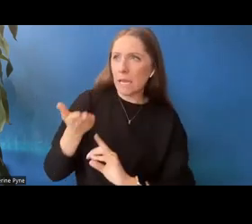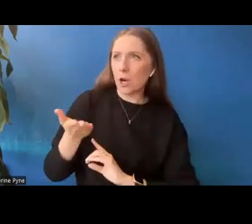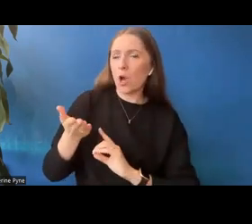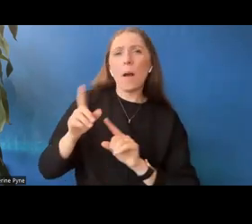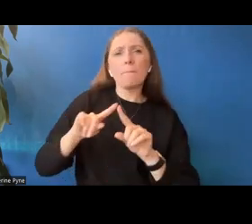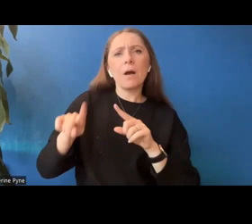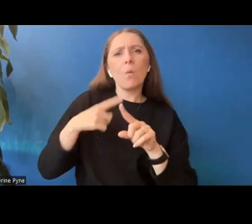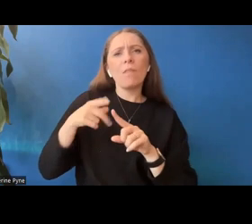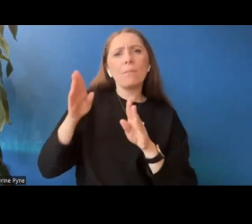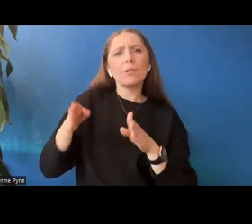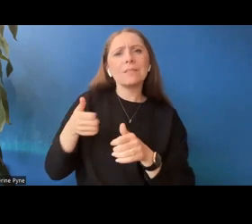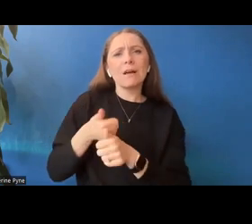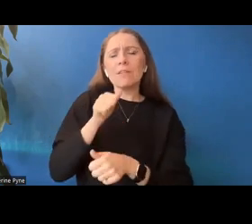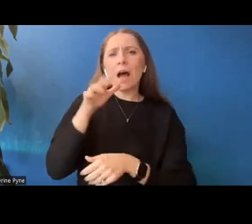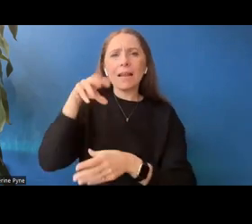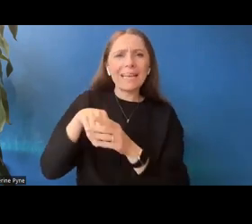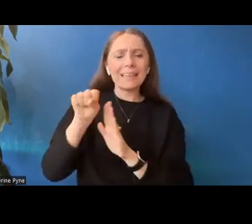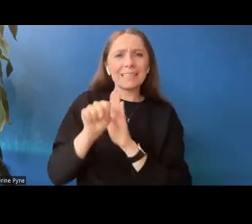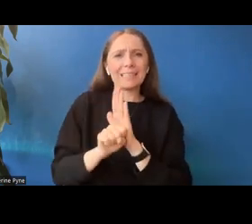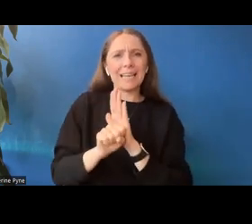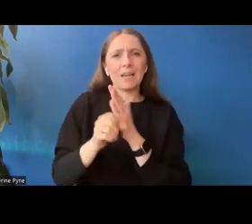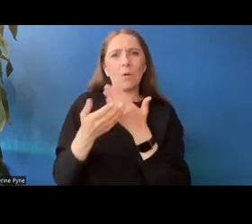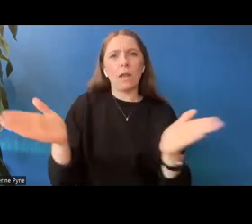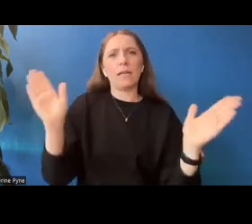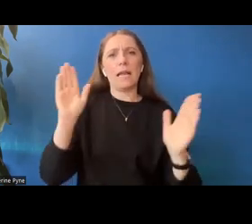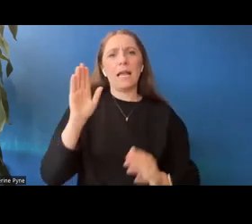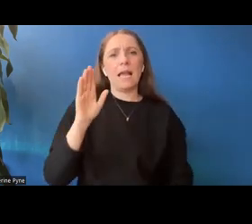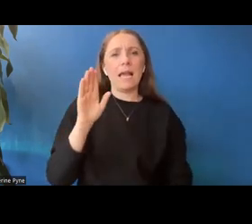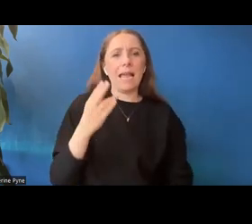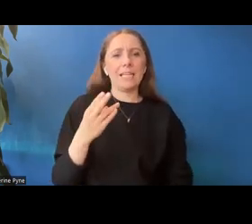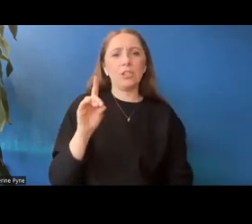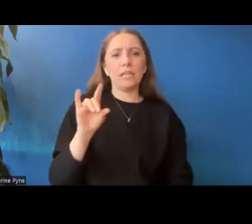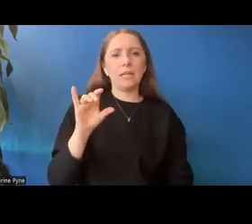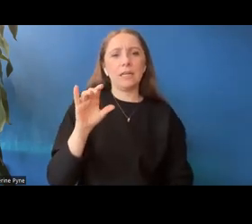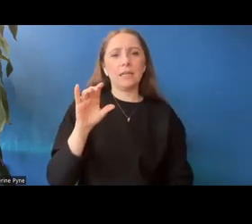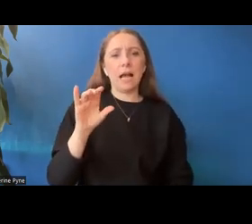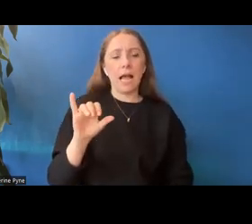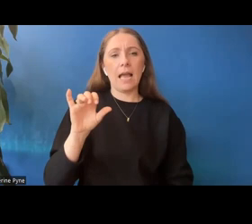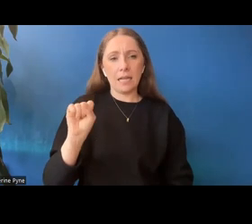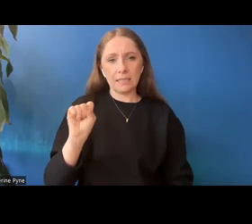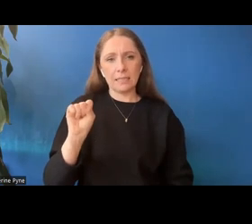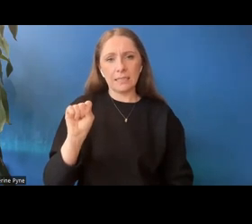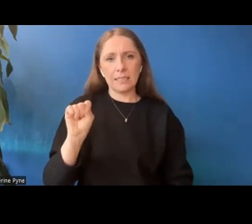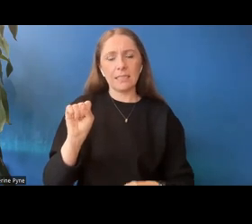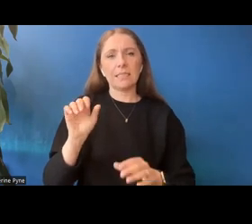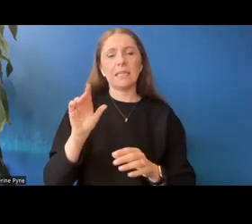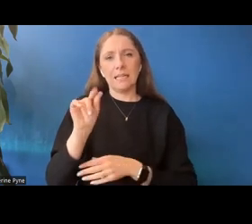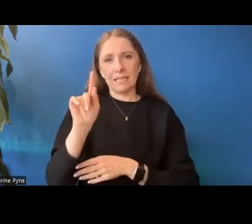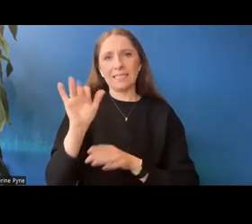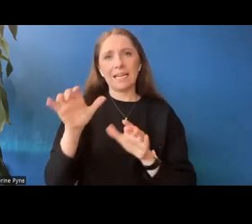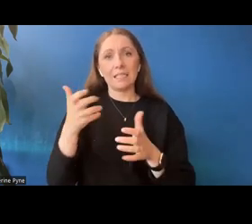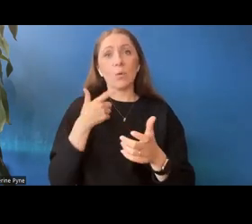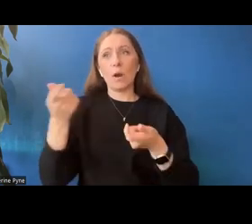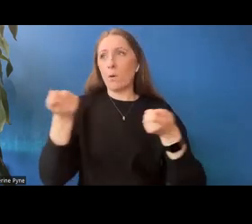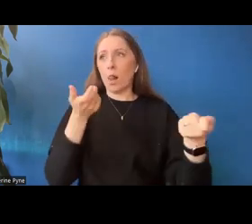is not in the statewide HDIS data set. So we really want to start pulling together all of these different